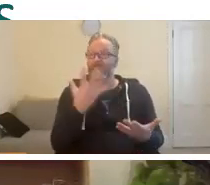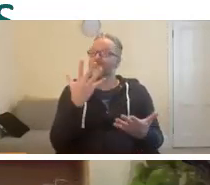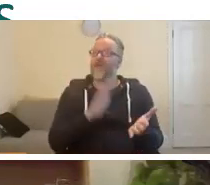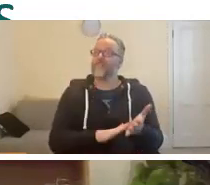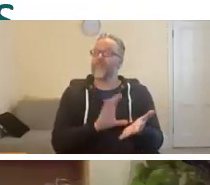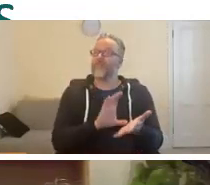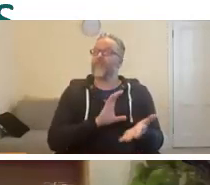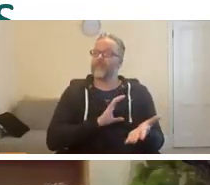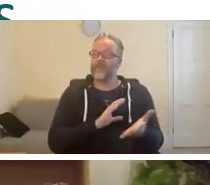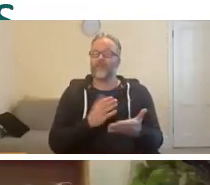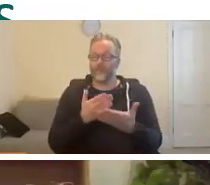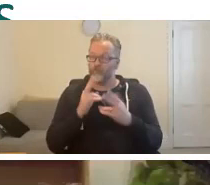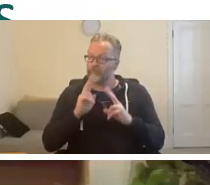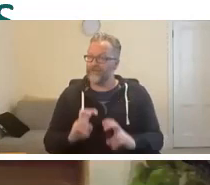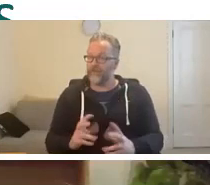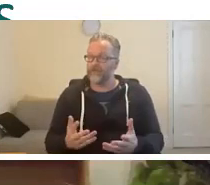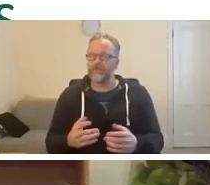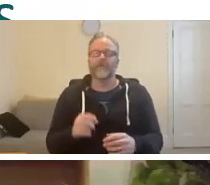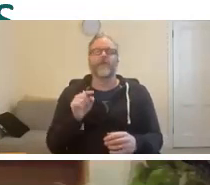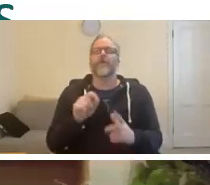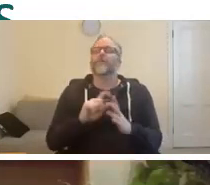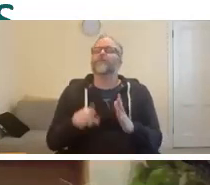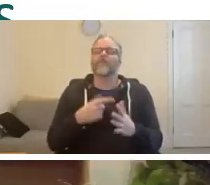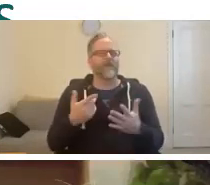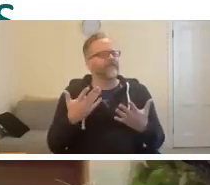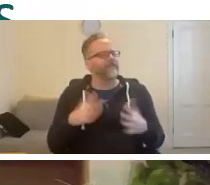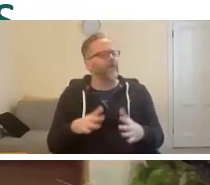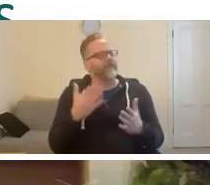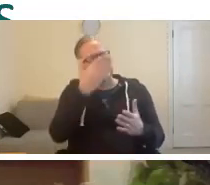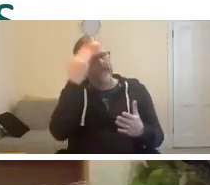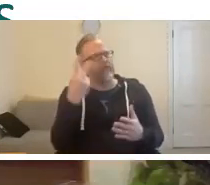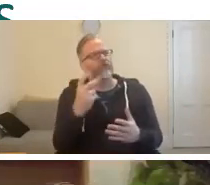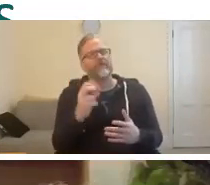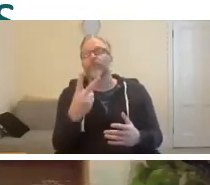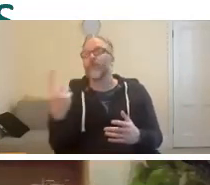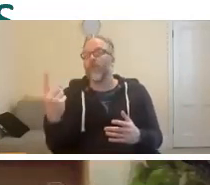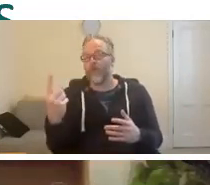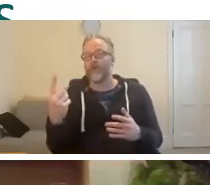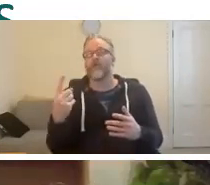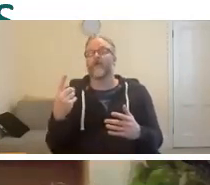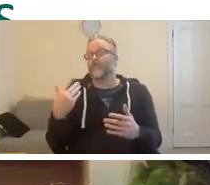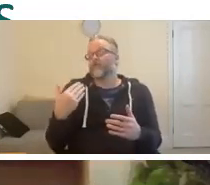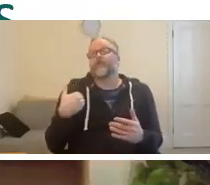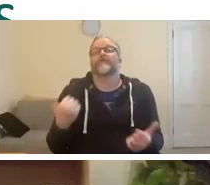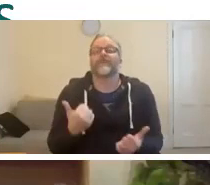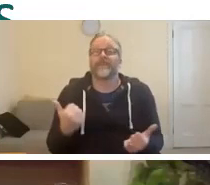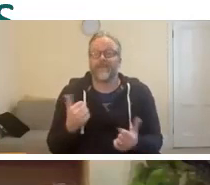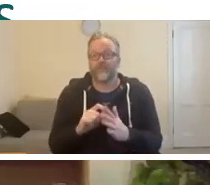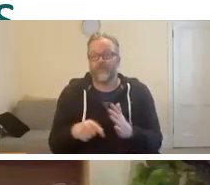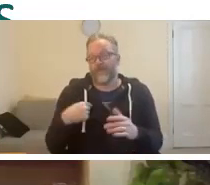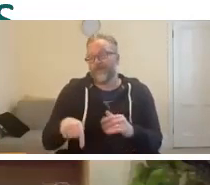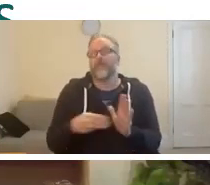to conduct this research. And this project ran from summer 2021 to having just finished the project this